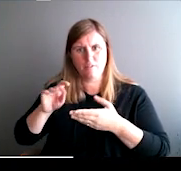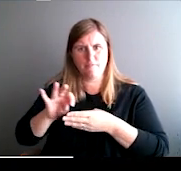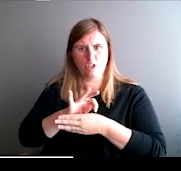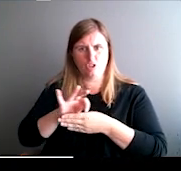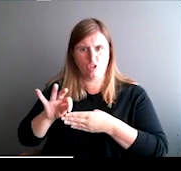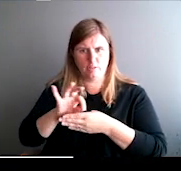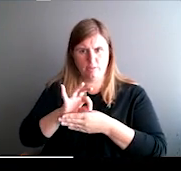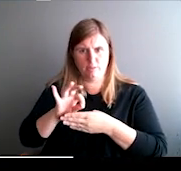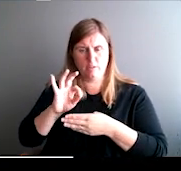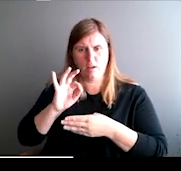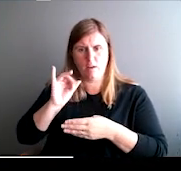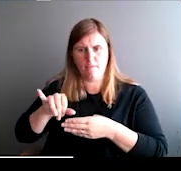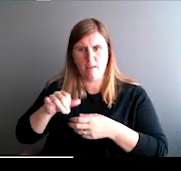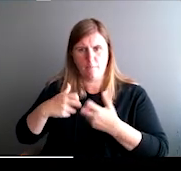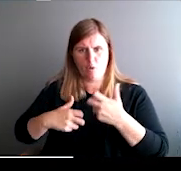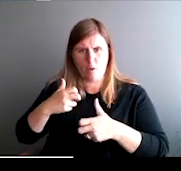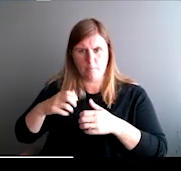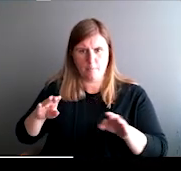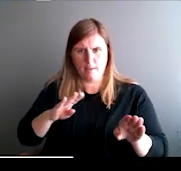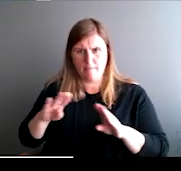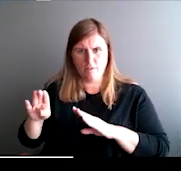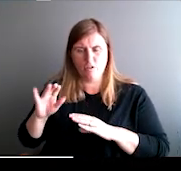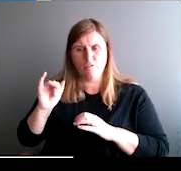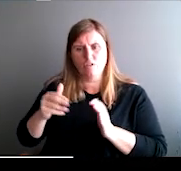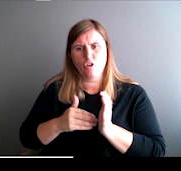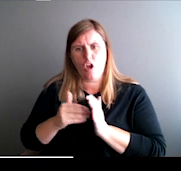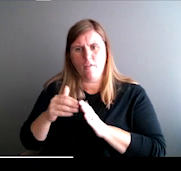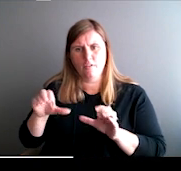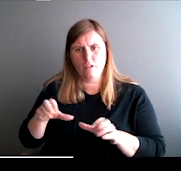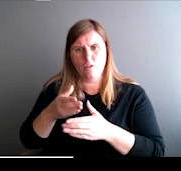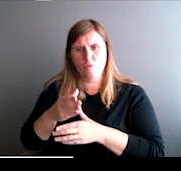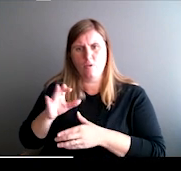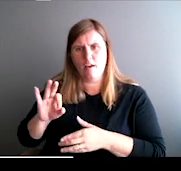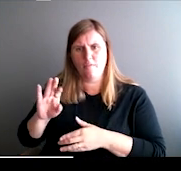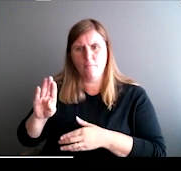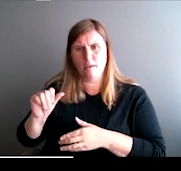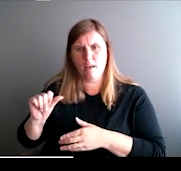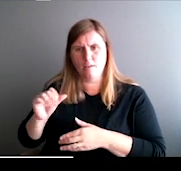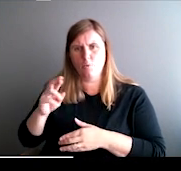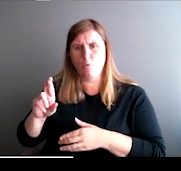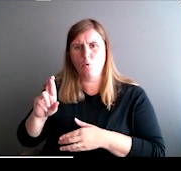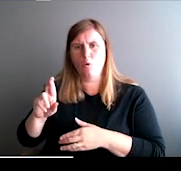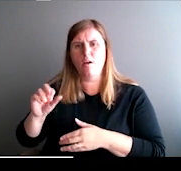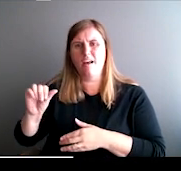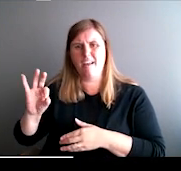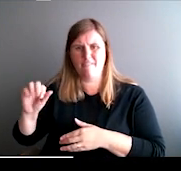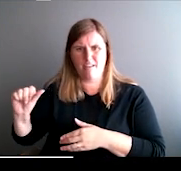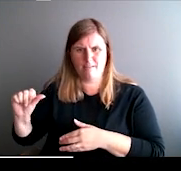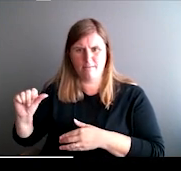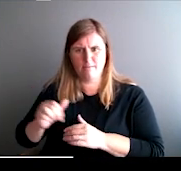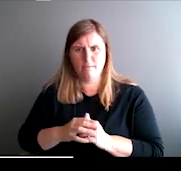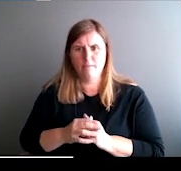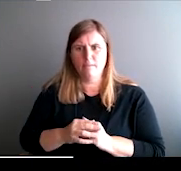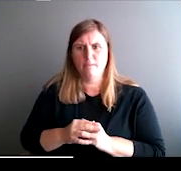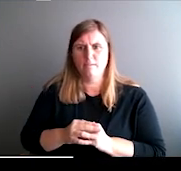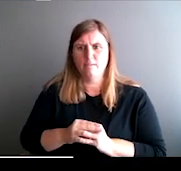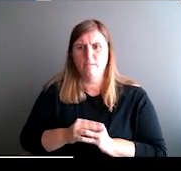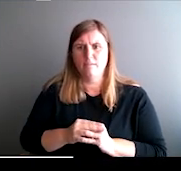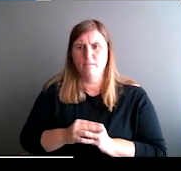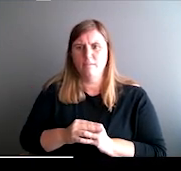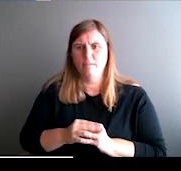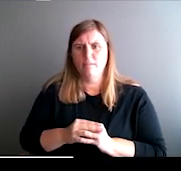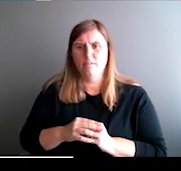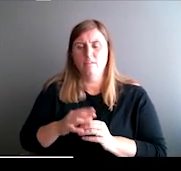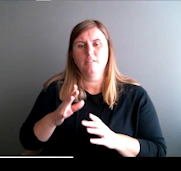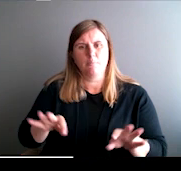function of that problem behavior. These are often done through FBAs or FAs. It's important that